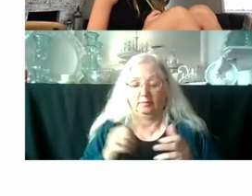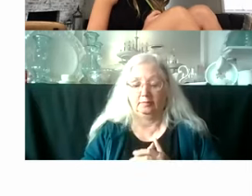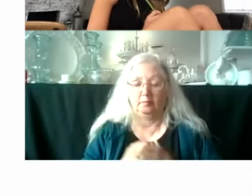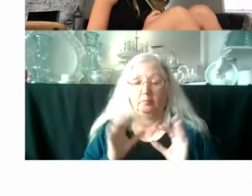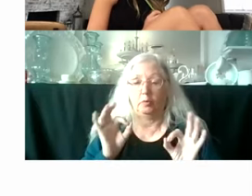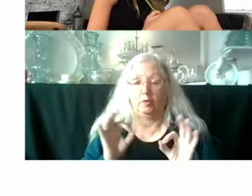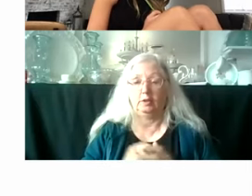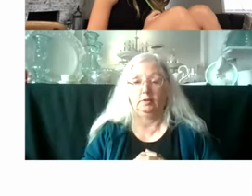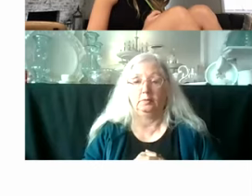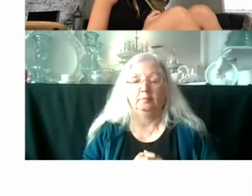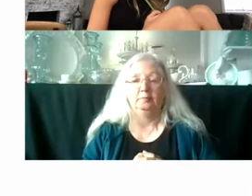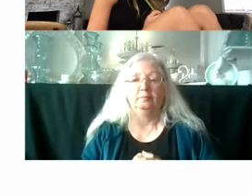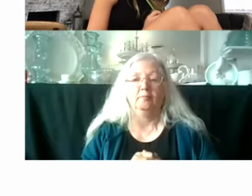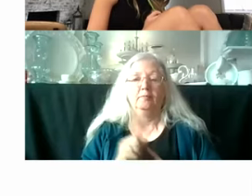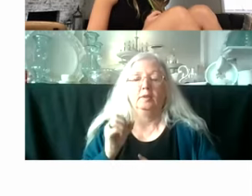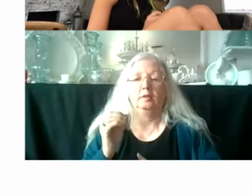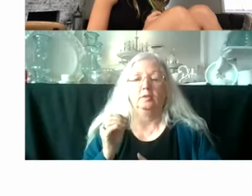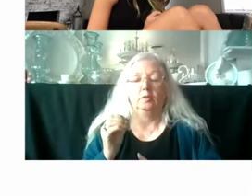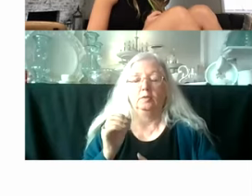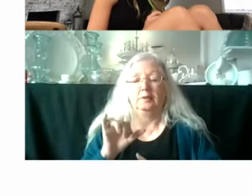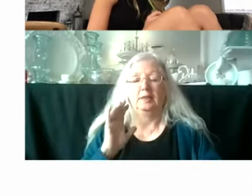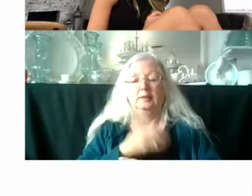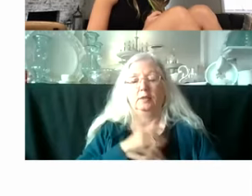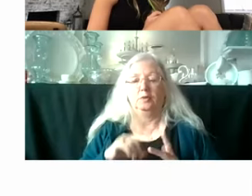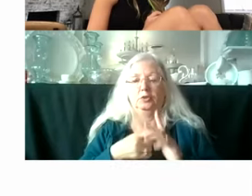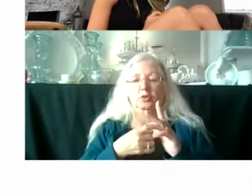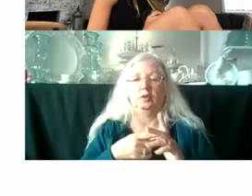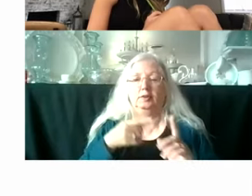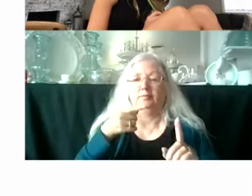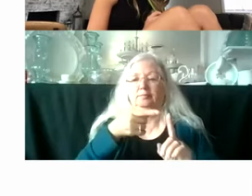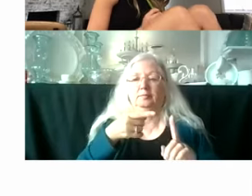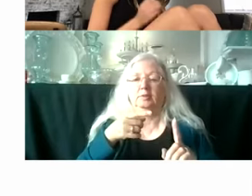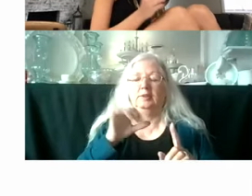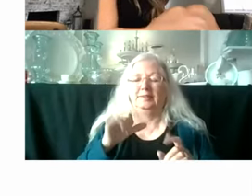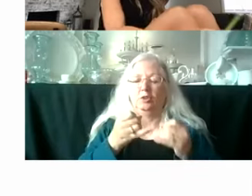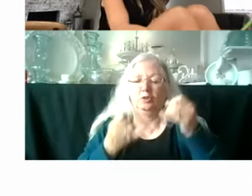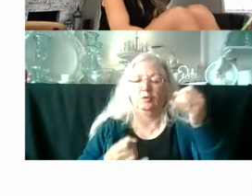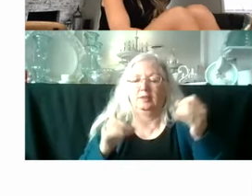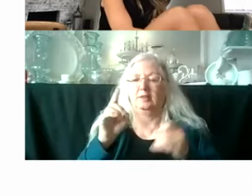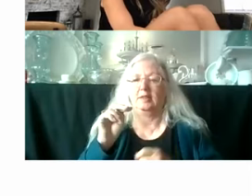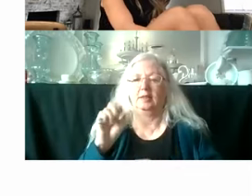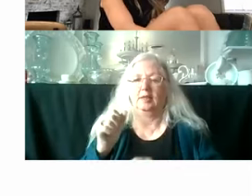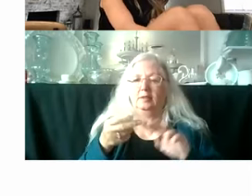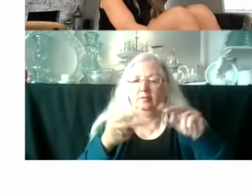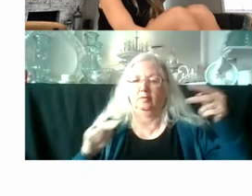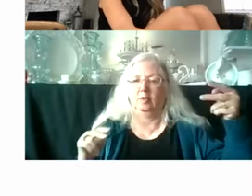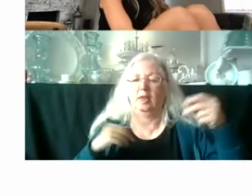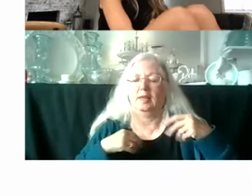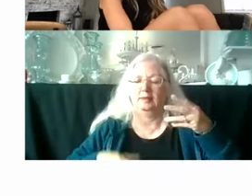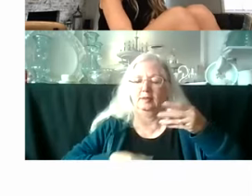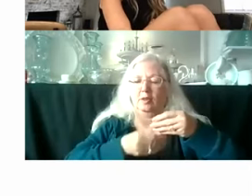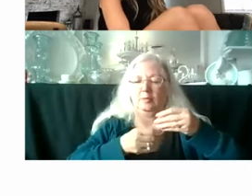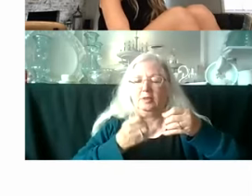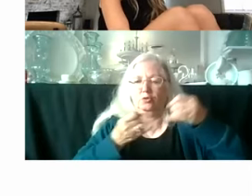Perfect. So this is our starting point. This is our strand of DNA that has that complementary strand and has that template